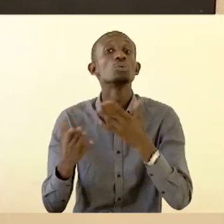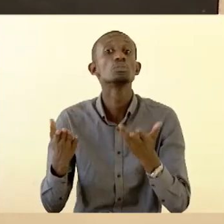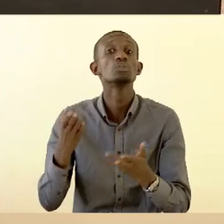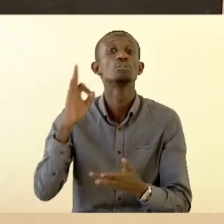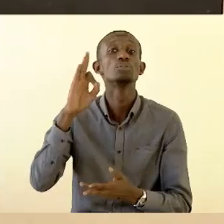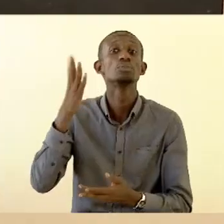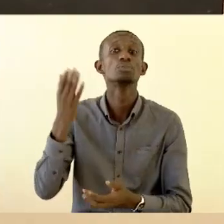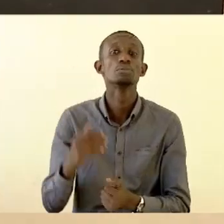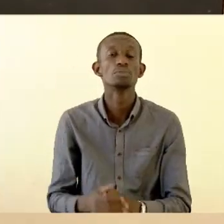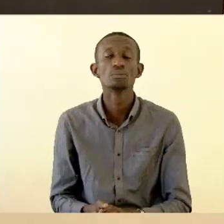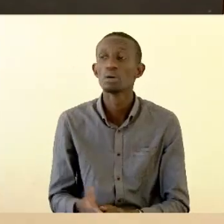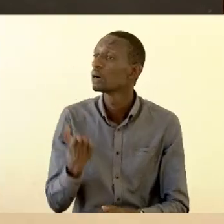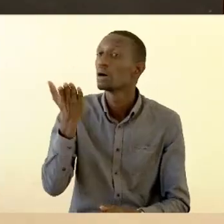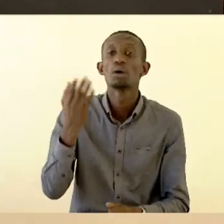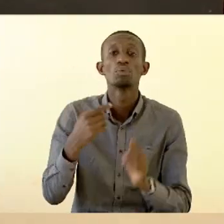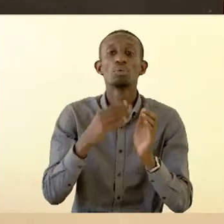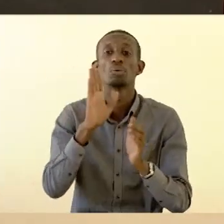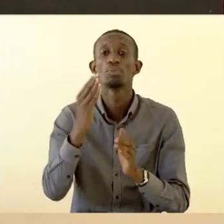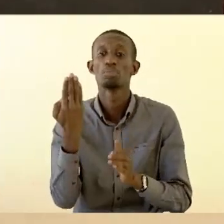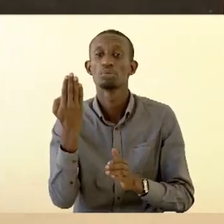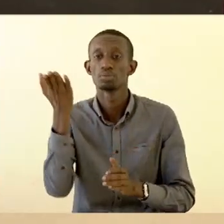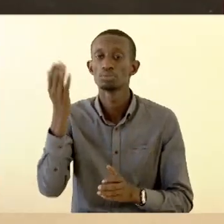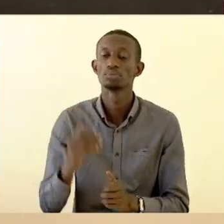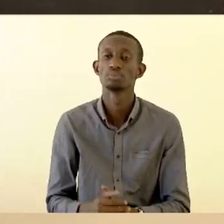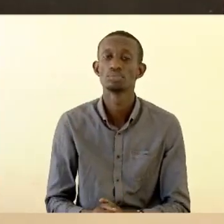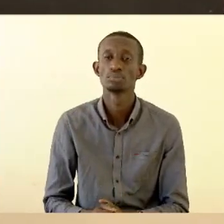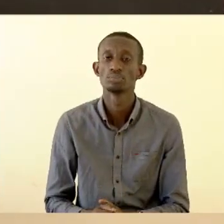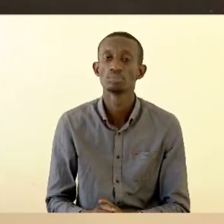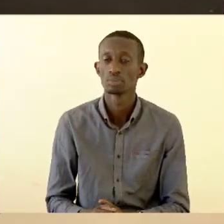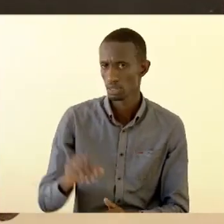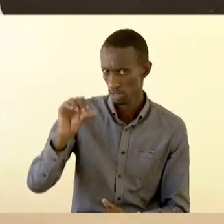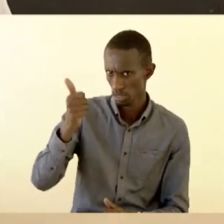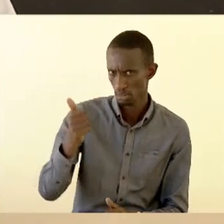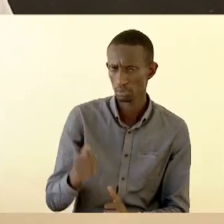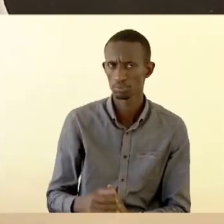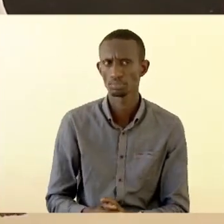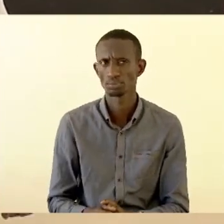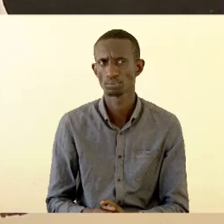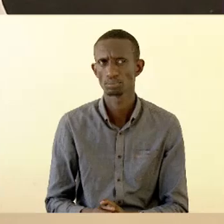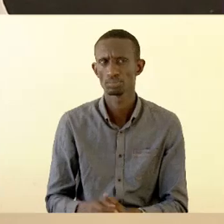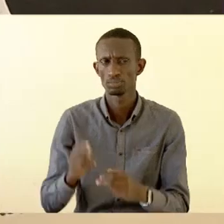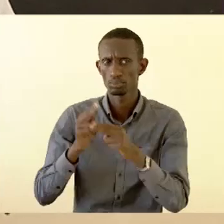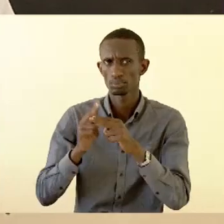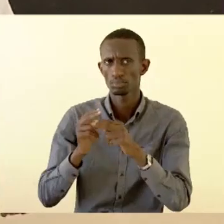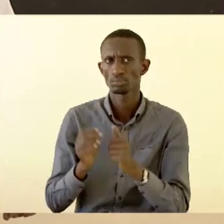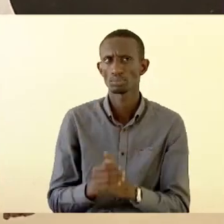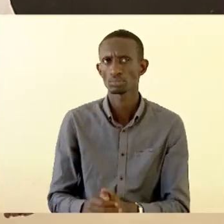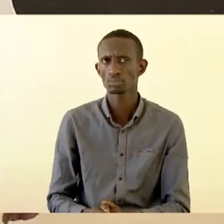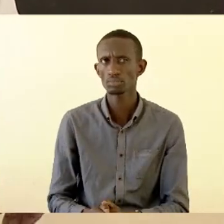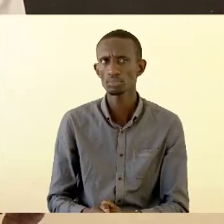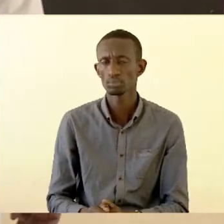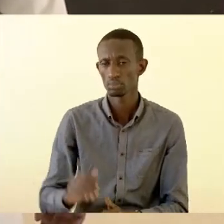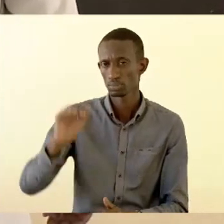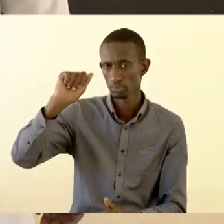fluorine. That is how we represent fluorine. And the other one is argon. What is the atomic number for